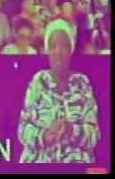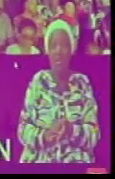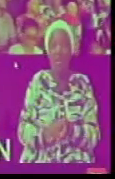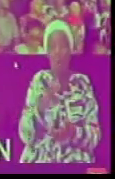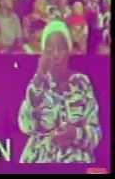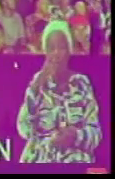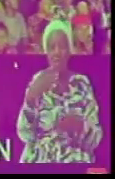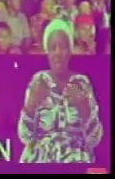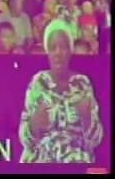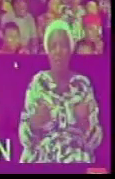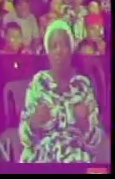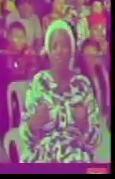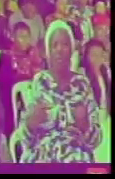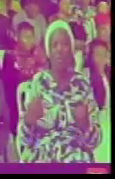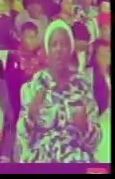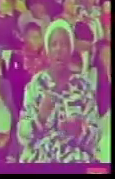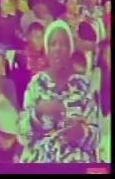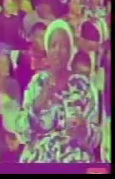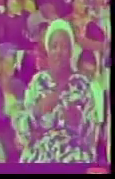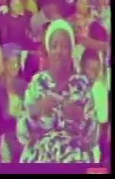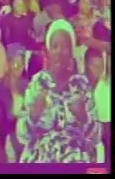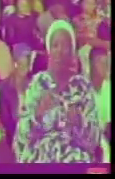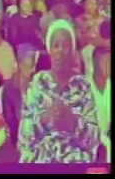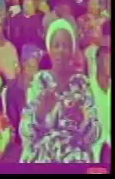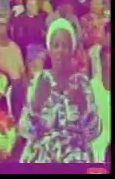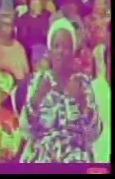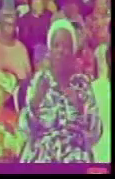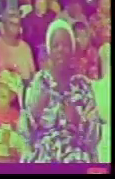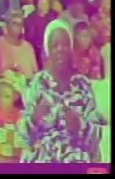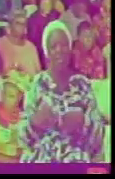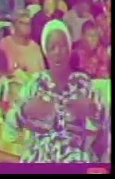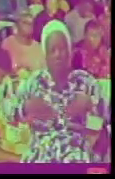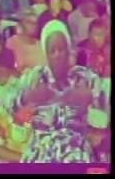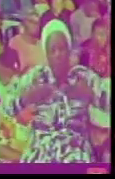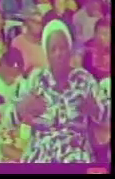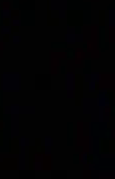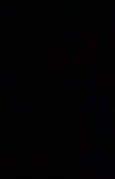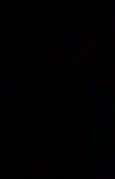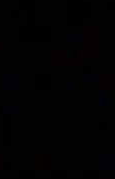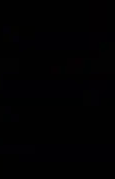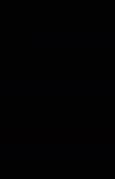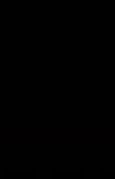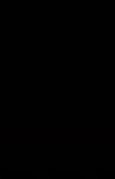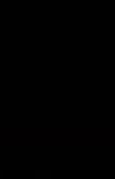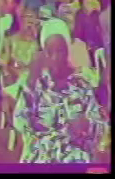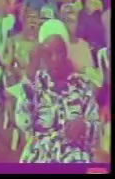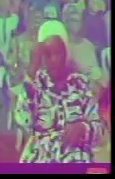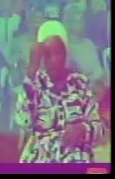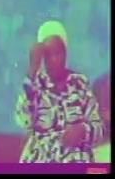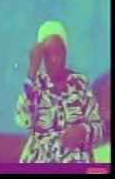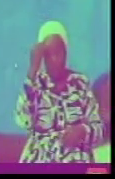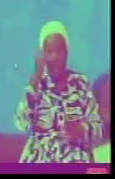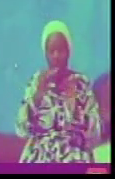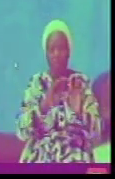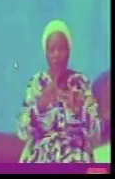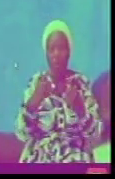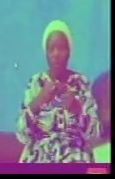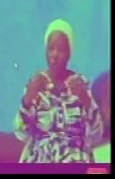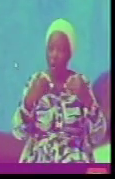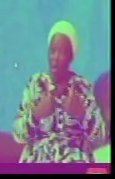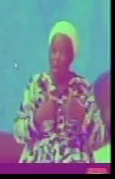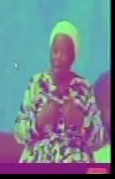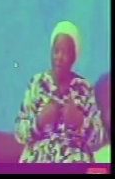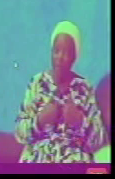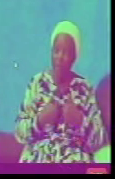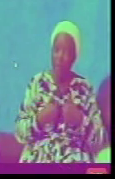and then the consequence of that corruption. And then eventually they came and they confessed